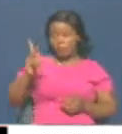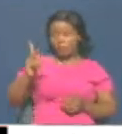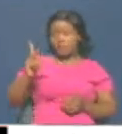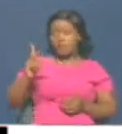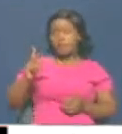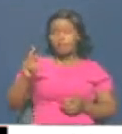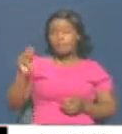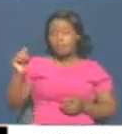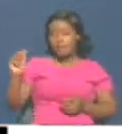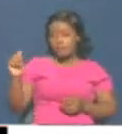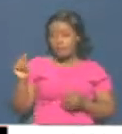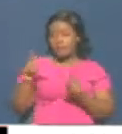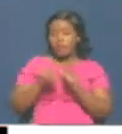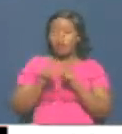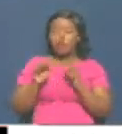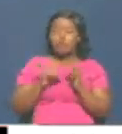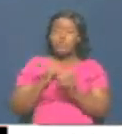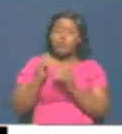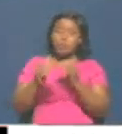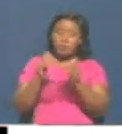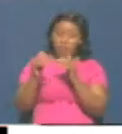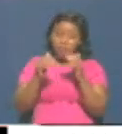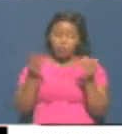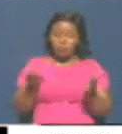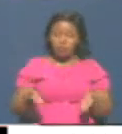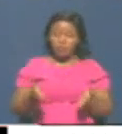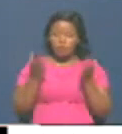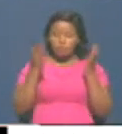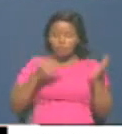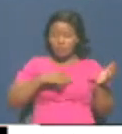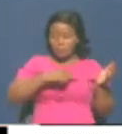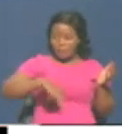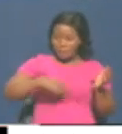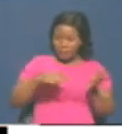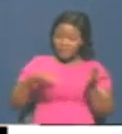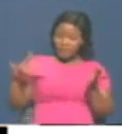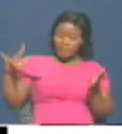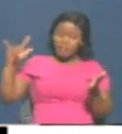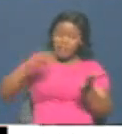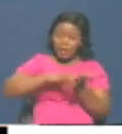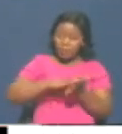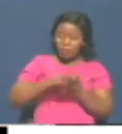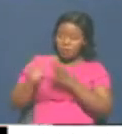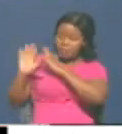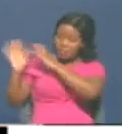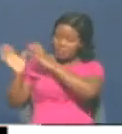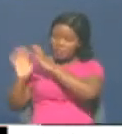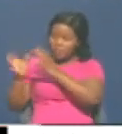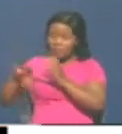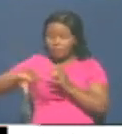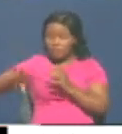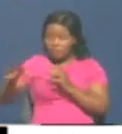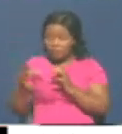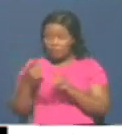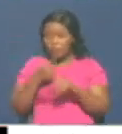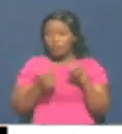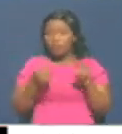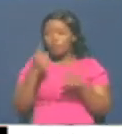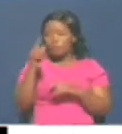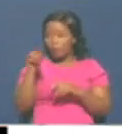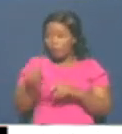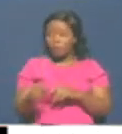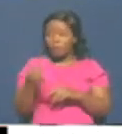in the process of upgrading the runway of Malindi Airport in Kilifi County from the current 1.4 kilometers to